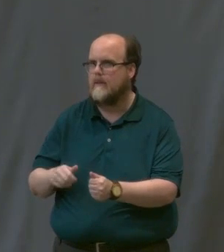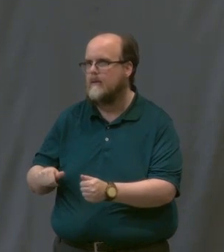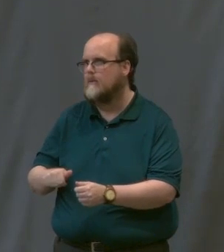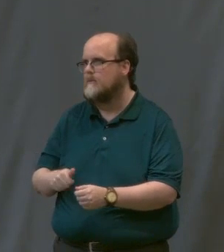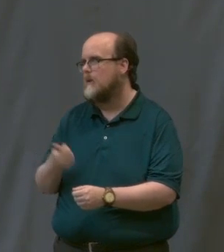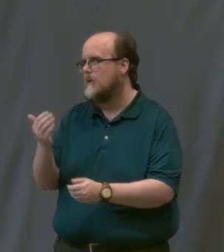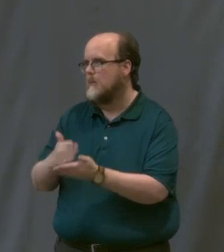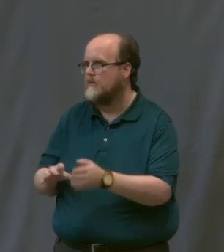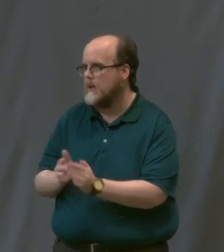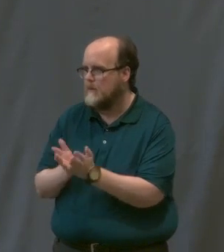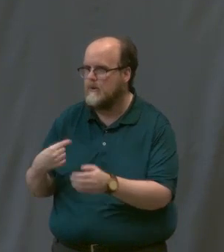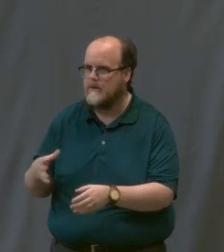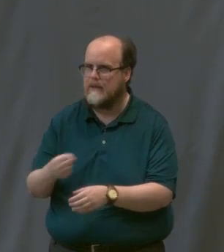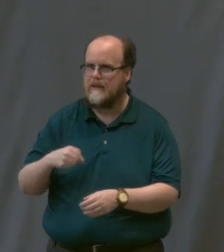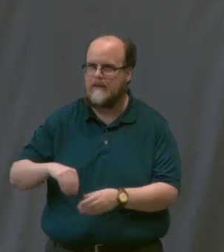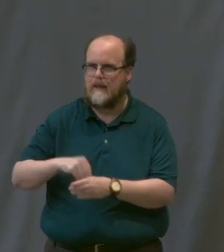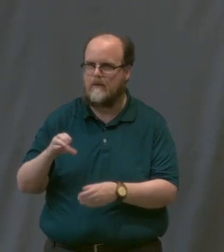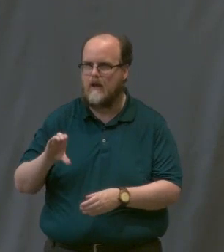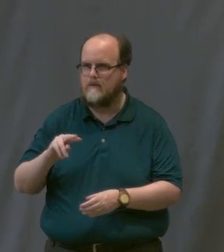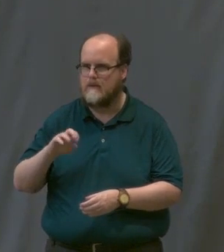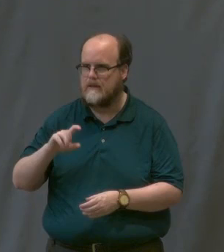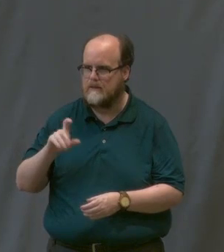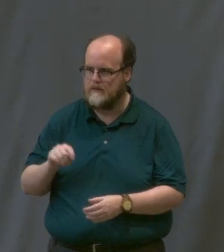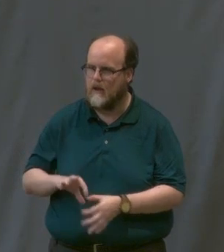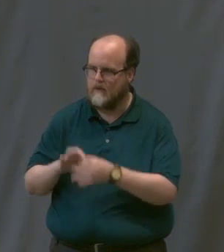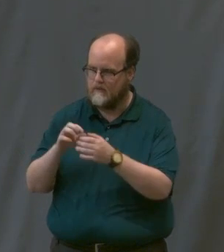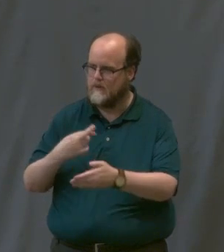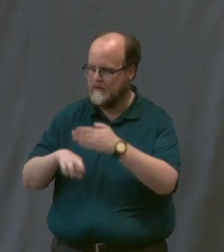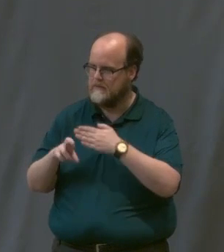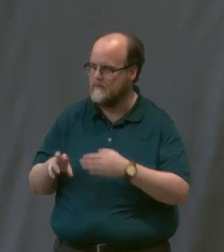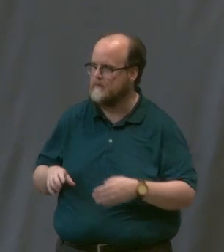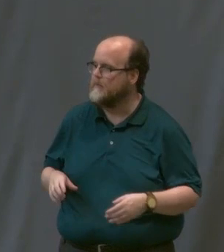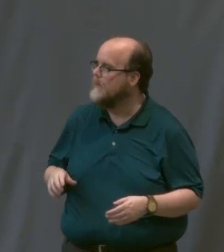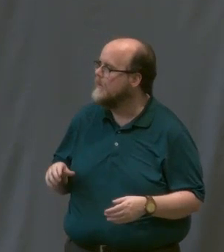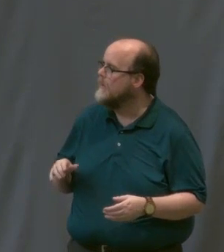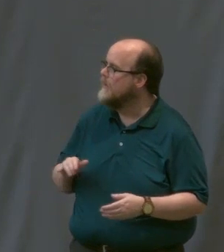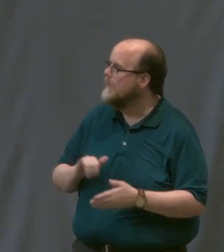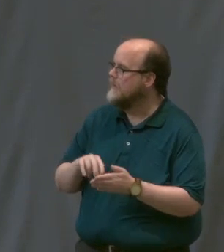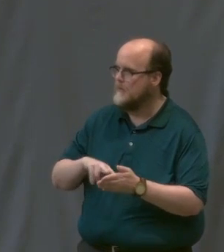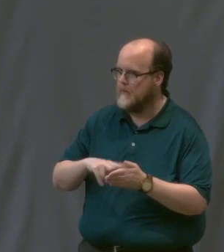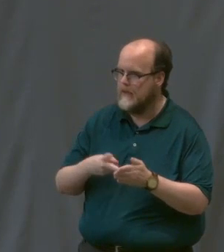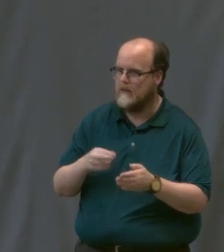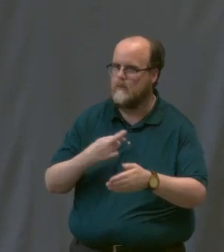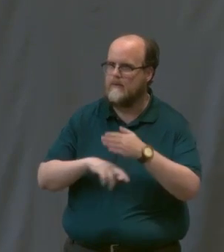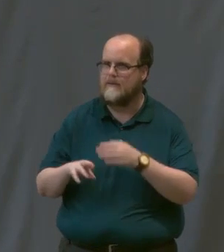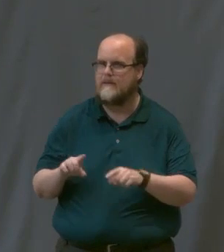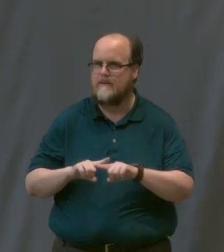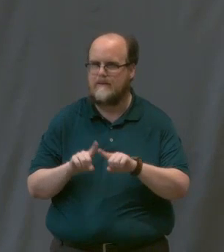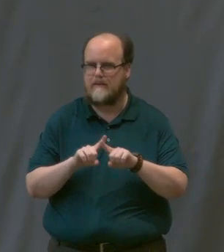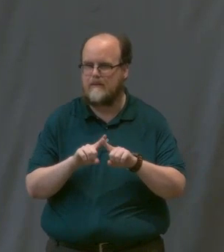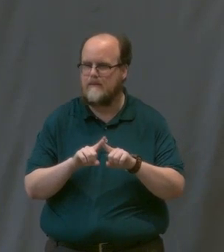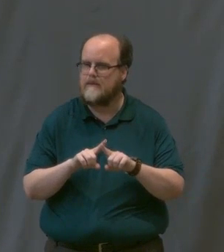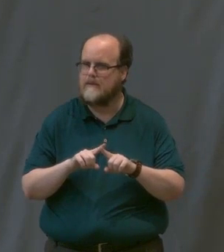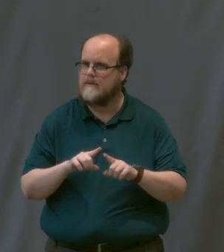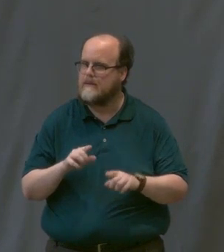Bible, we're taking it out of context of the book of Revelation. And its meaning in Revelation is a little